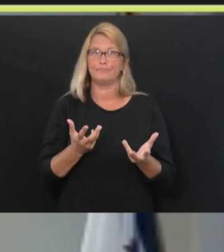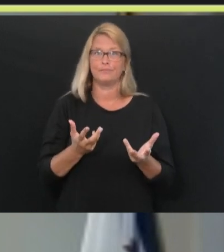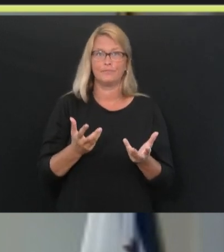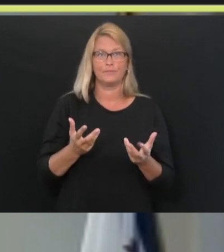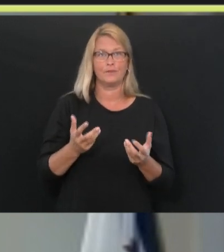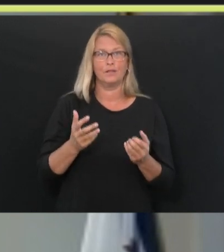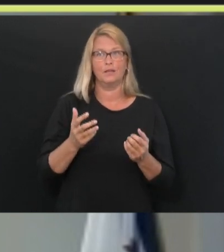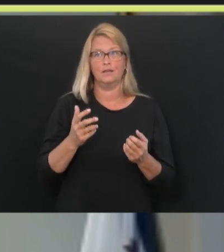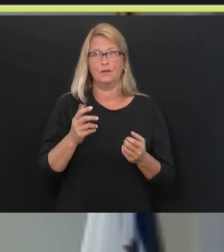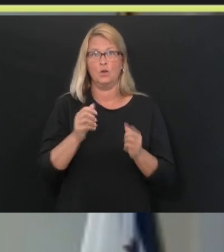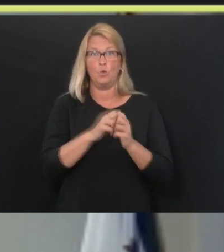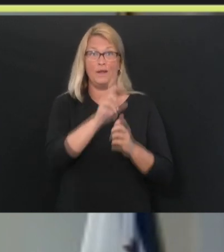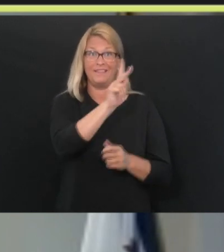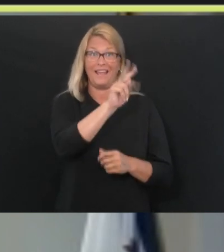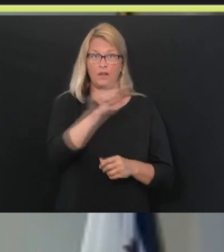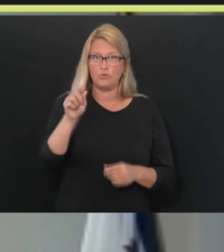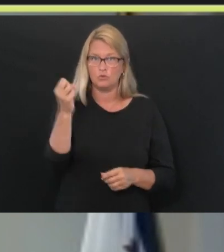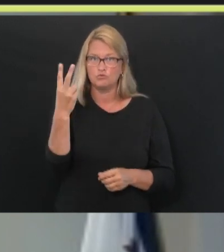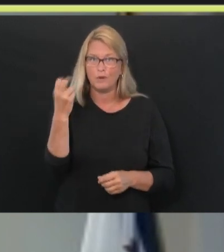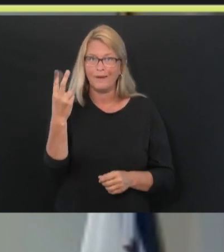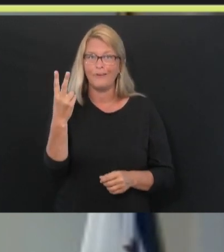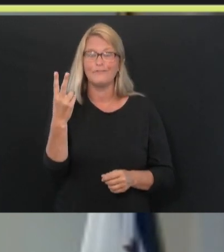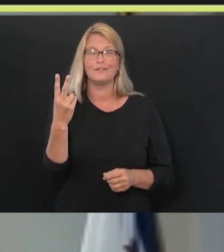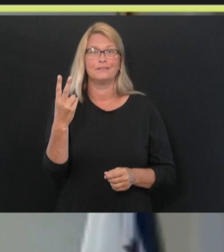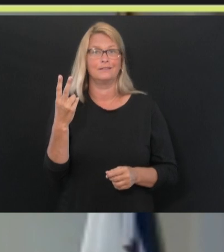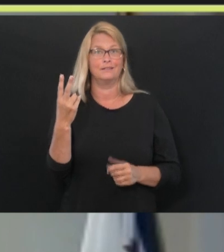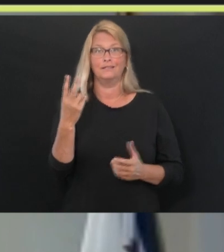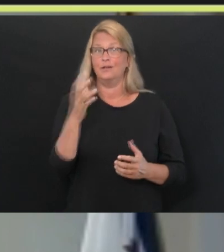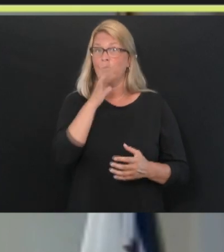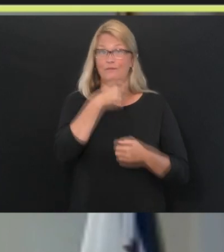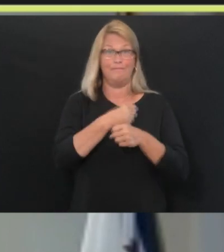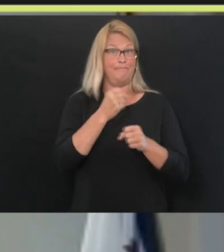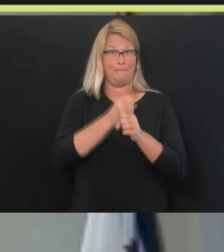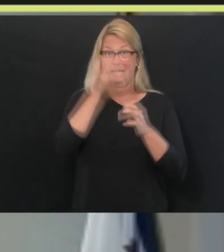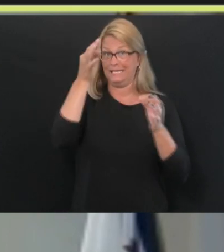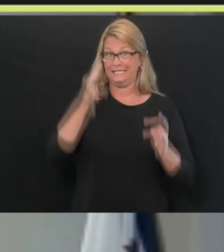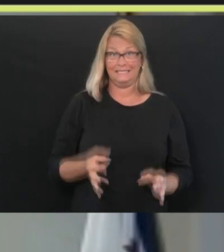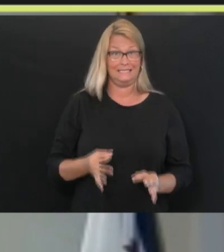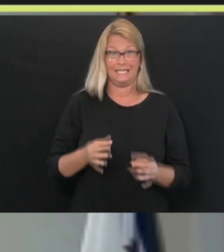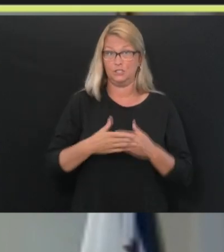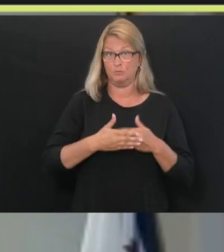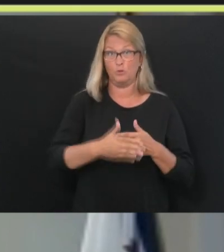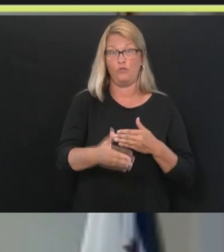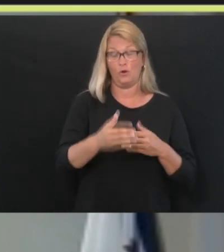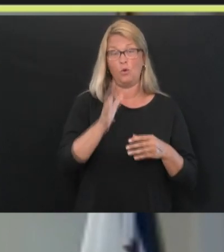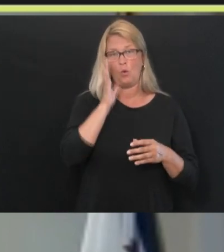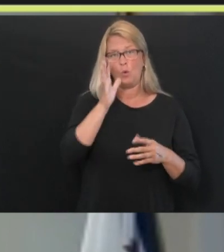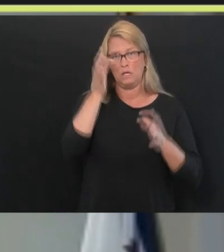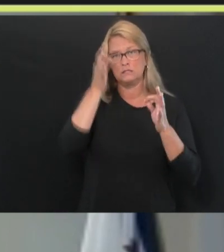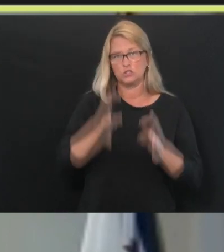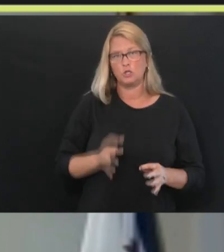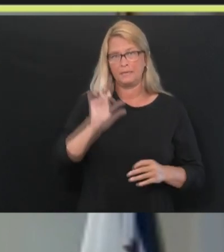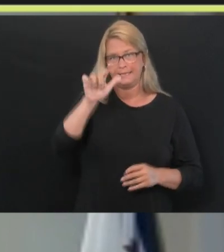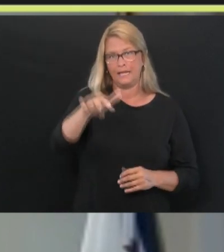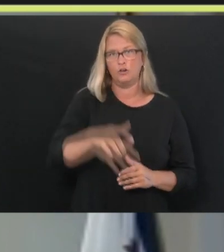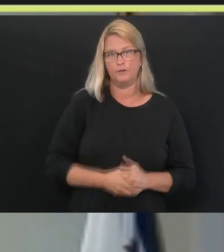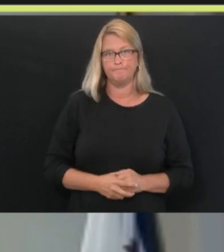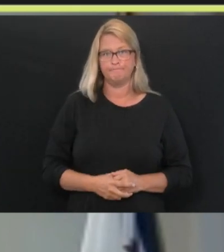with regard to K through 12. We have not made any decisions on that. As we move forward, we'll make that information available to